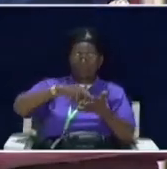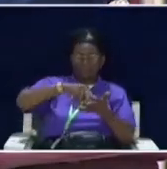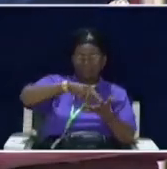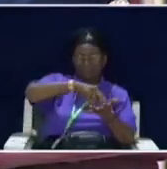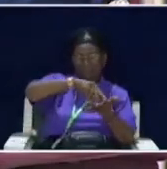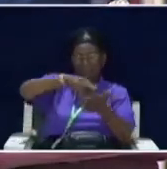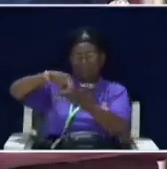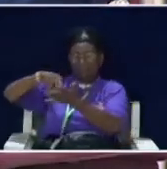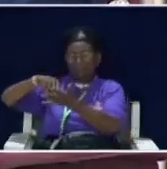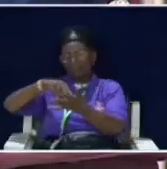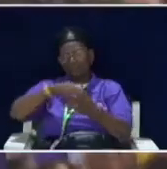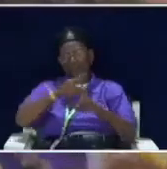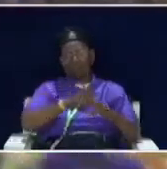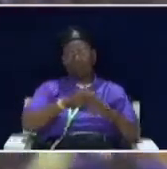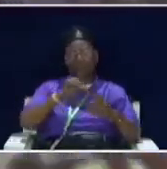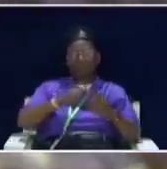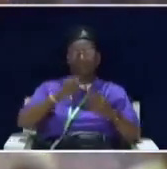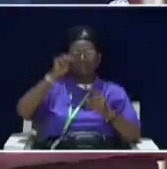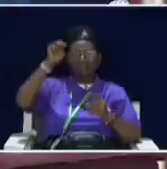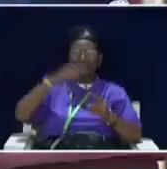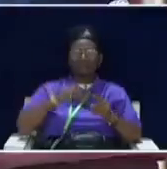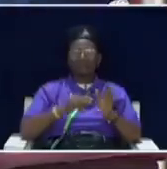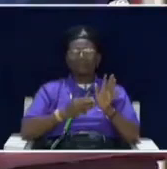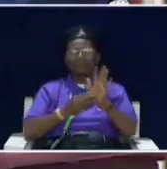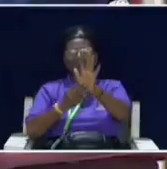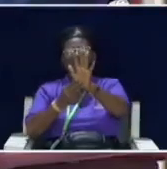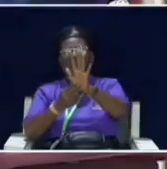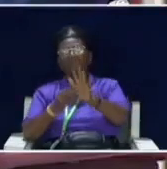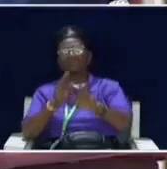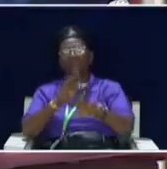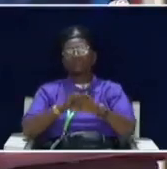and magnify his holy name?